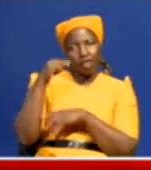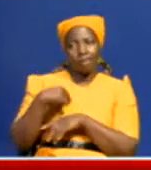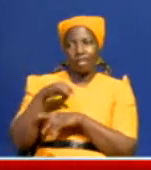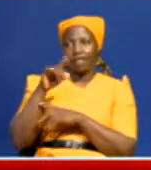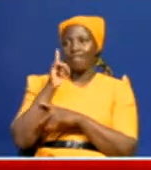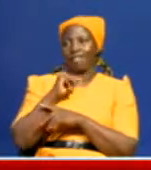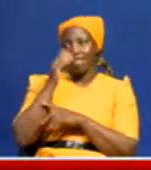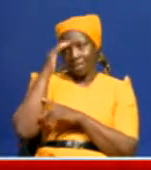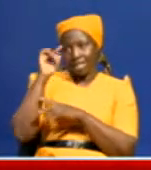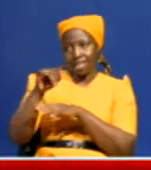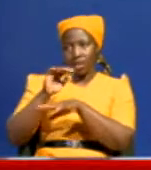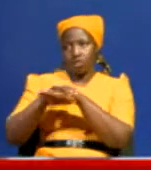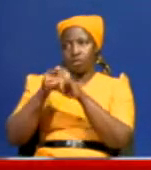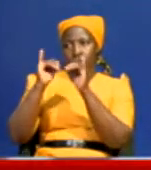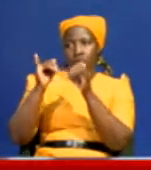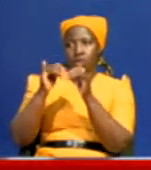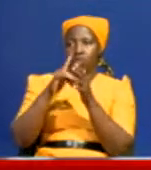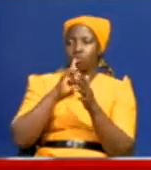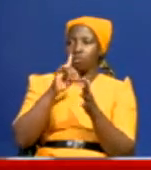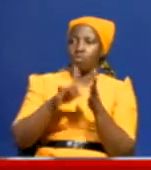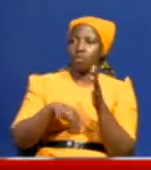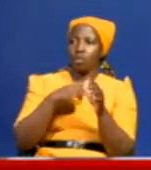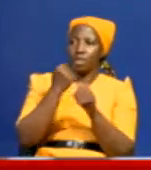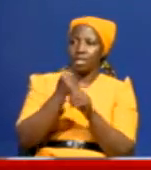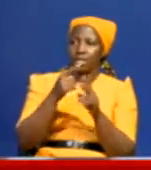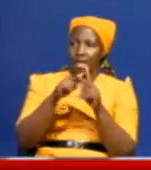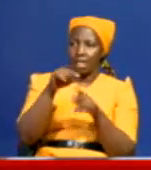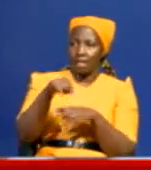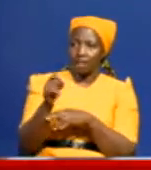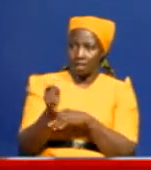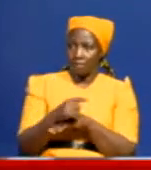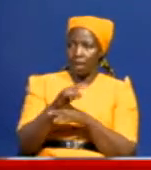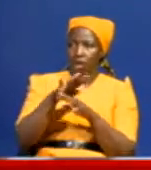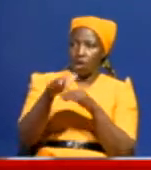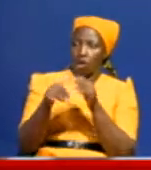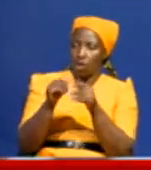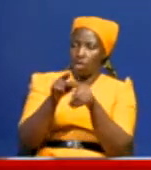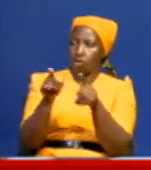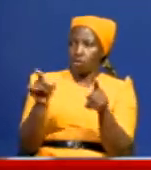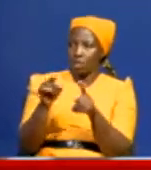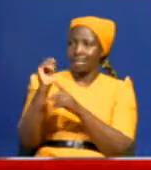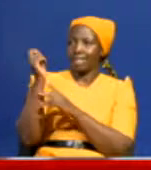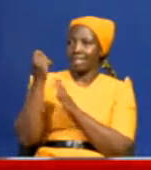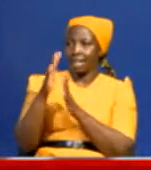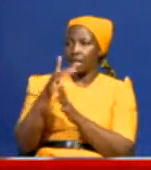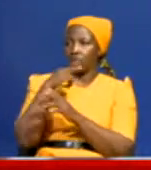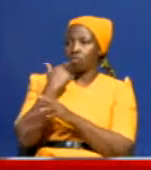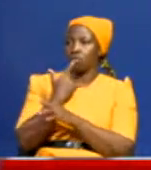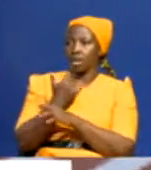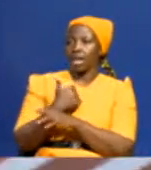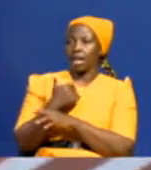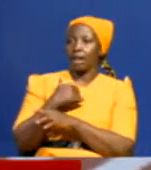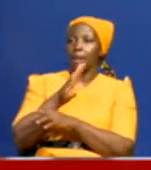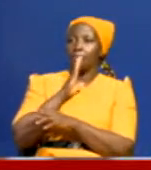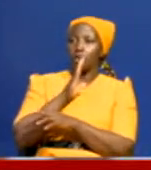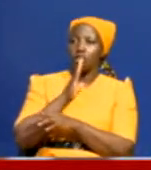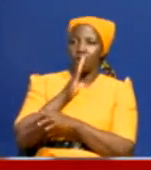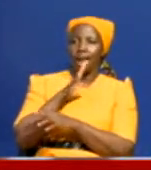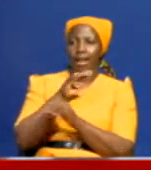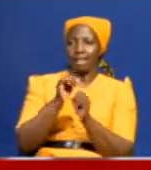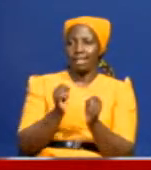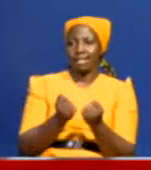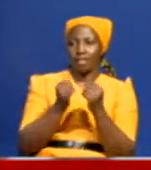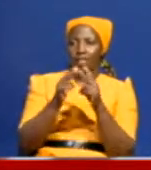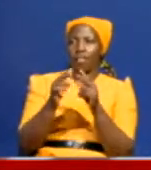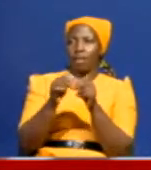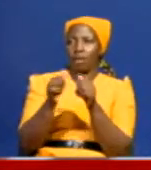we did, beginning of this month, for all those Kenyans who had borrowed and saved very